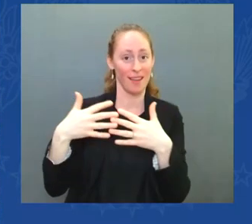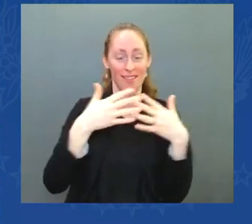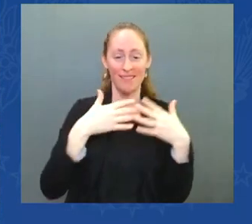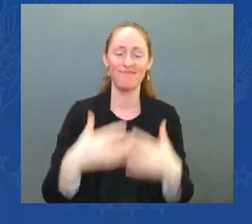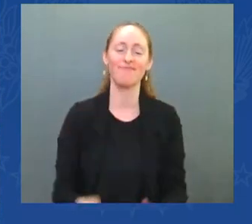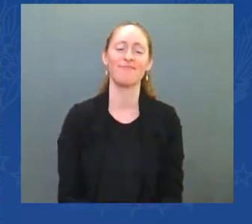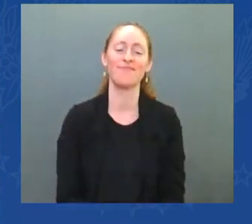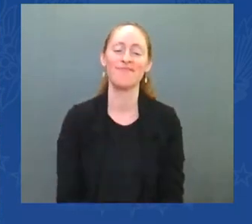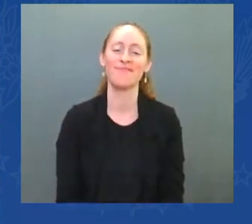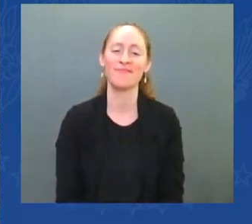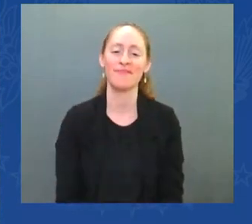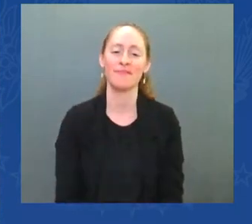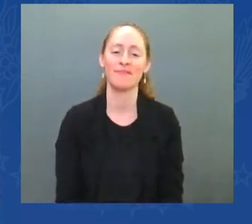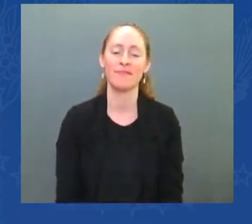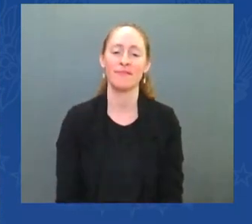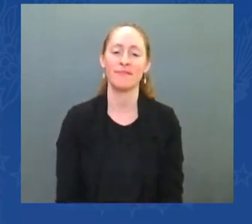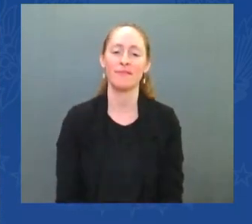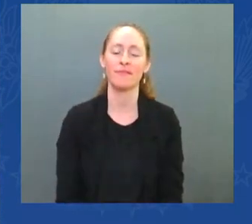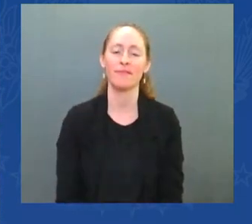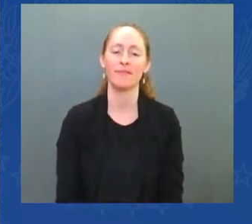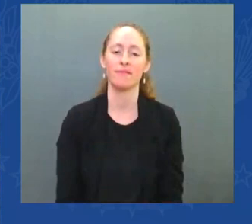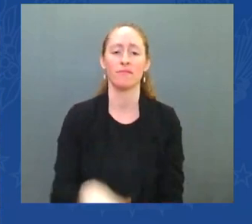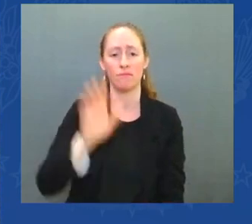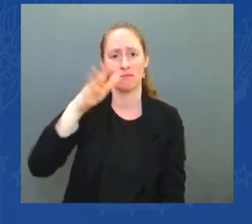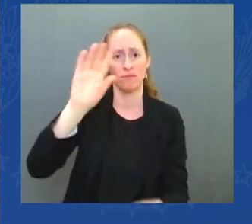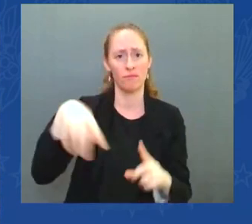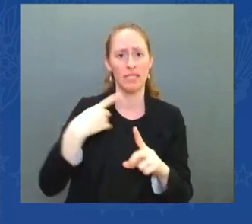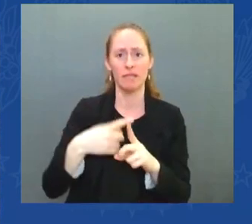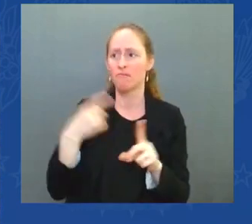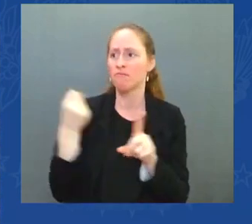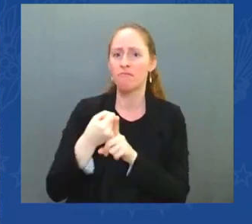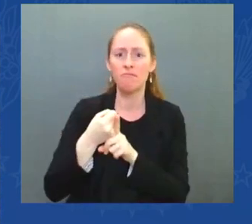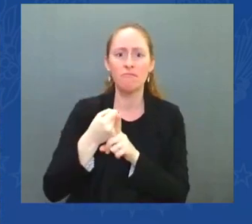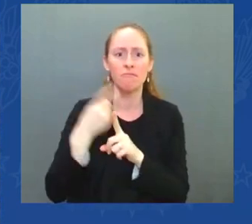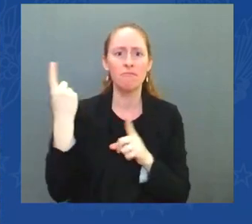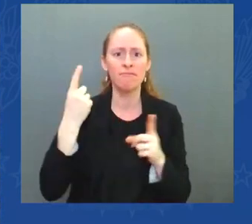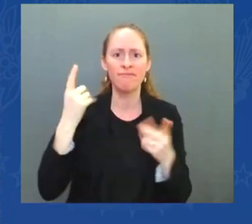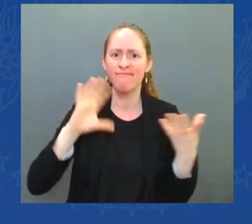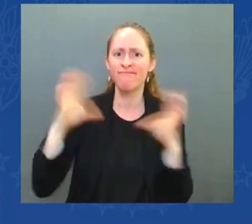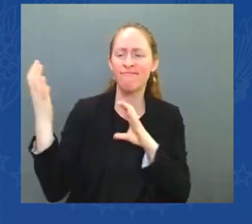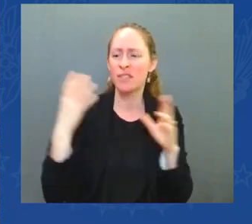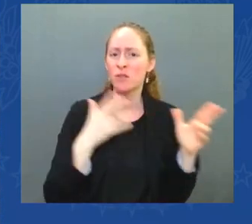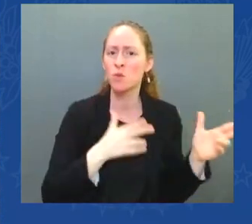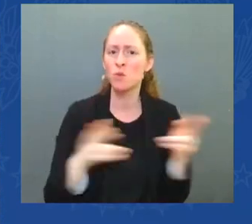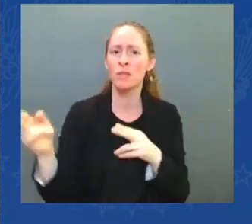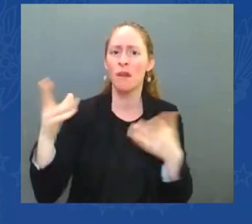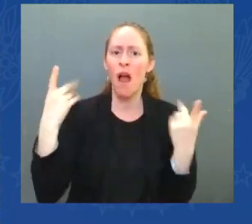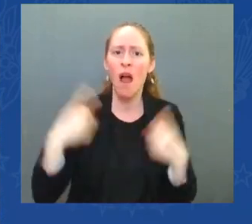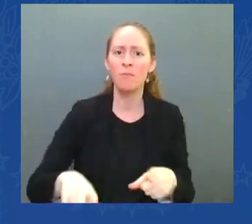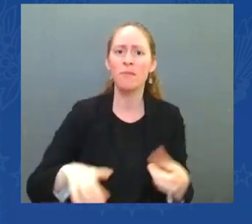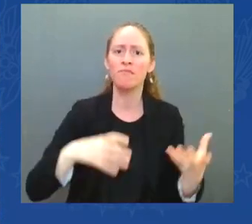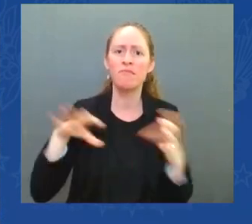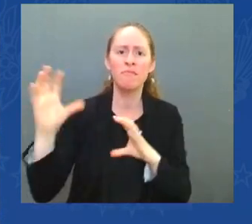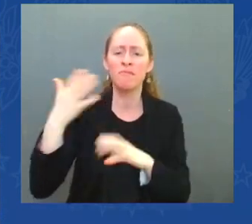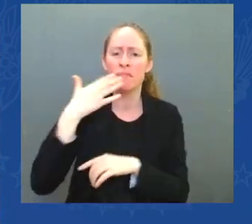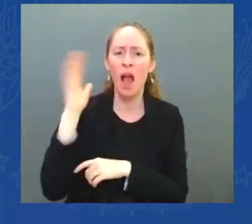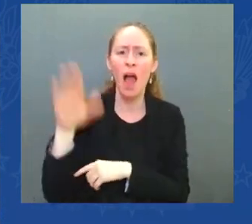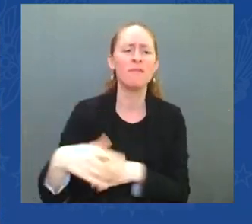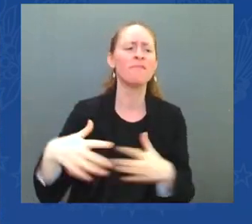fear and it brings pain to the victims, to those who love